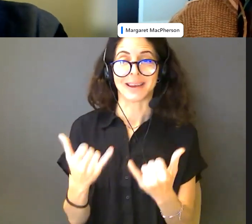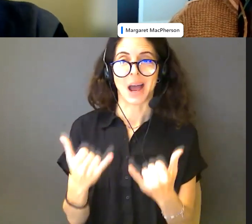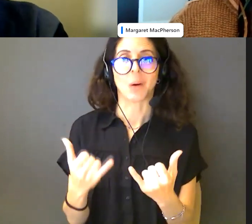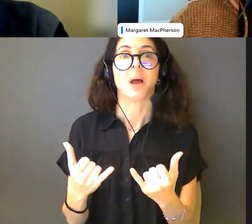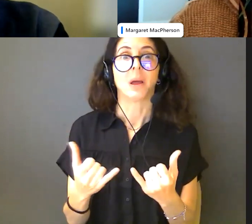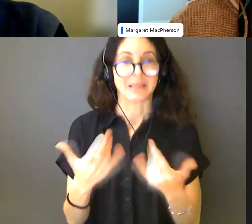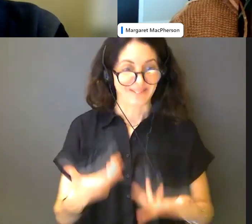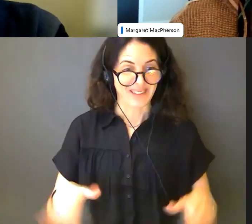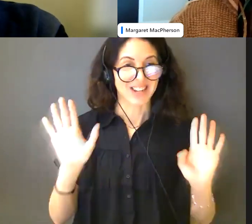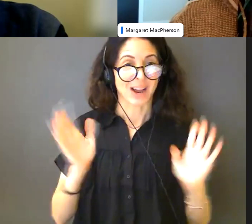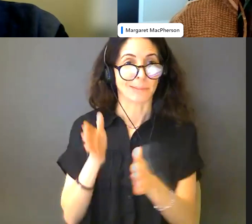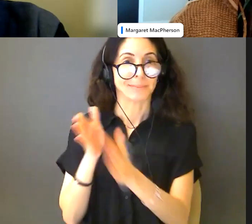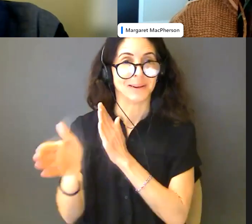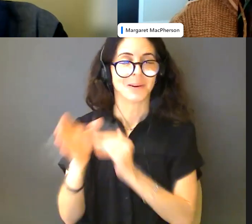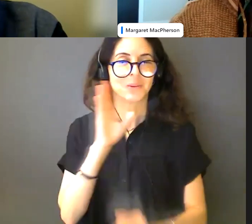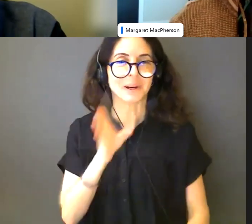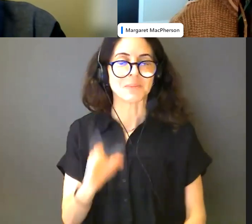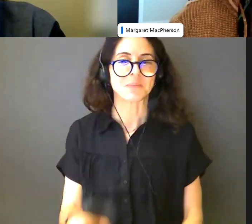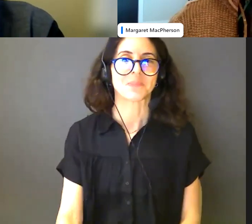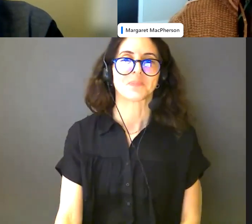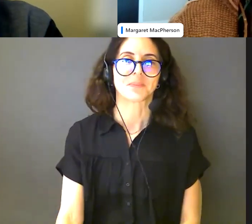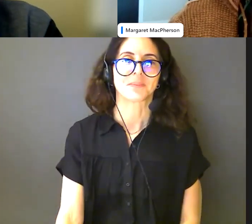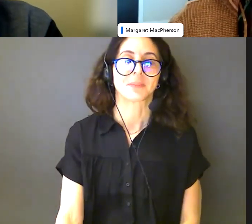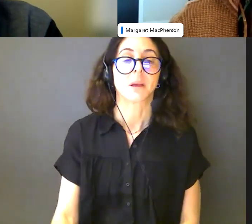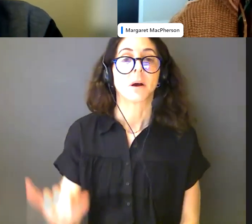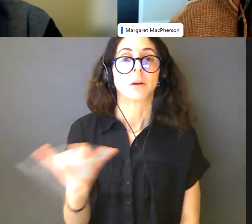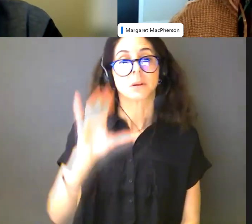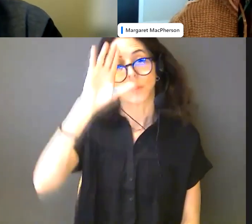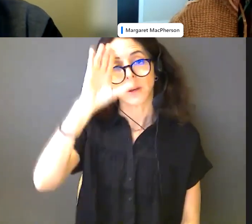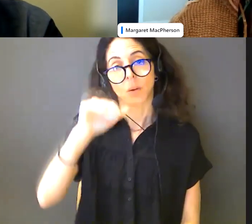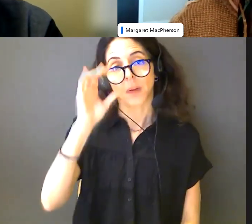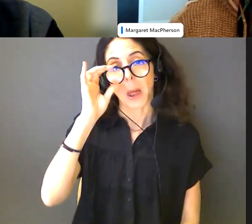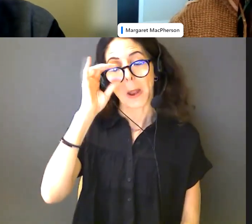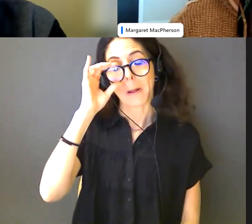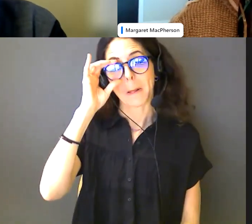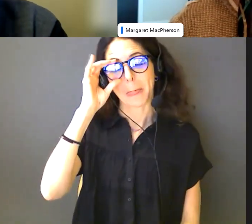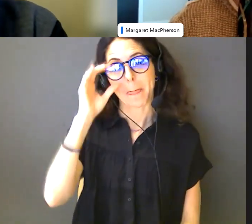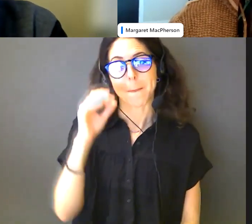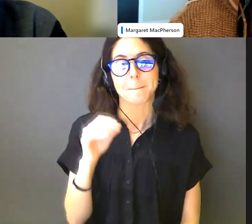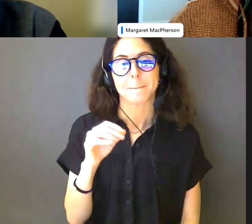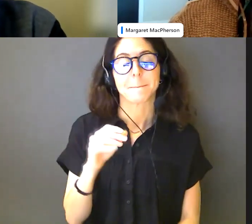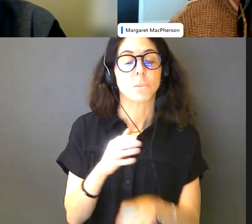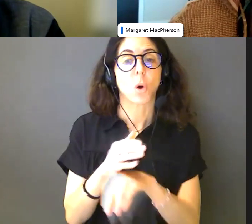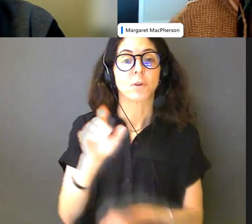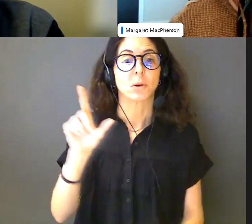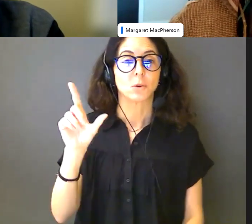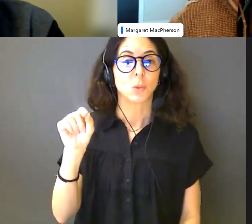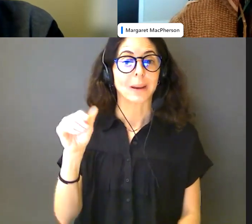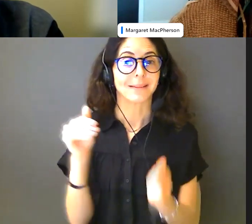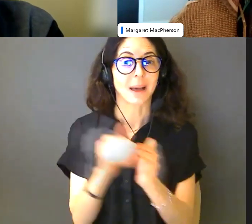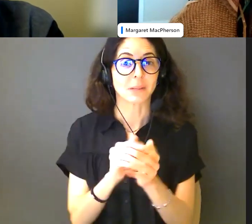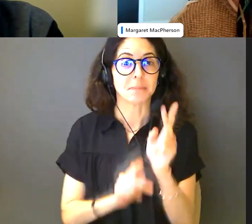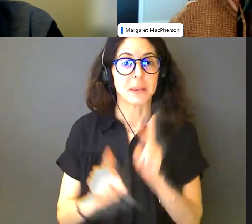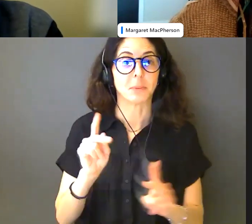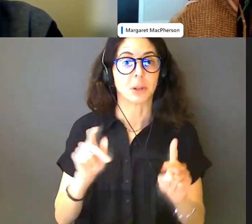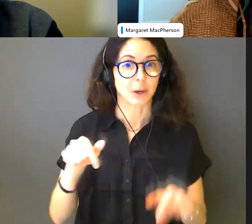to that as soon as we're finished. And we know that we can count over 20,000 people in our